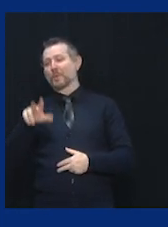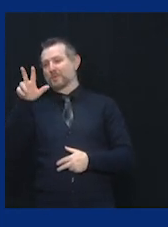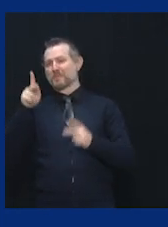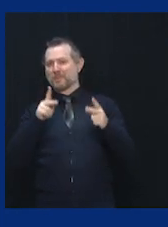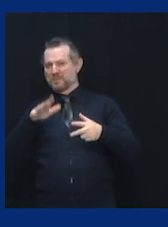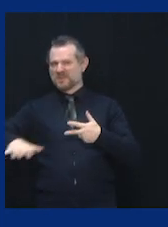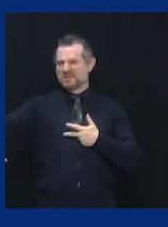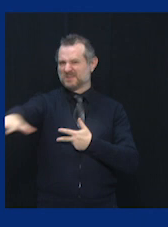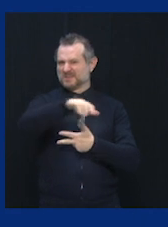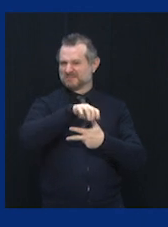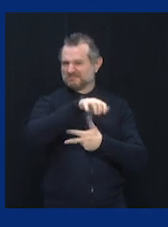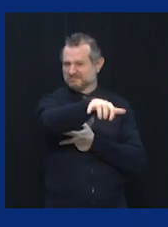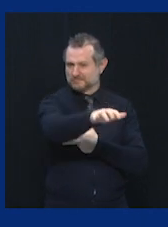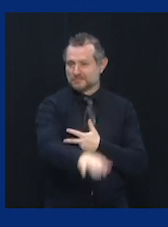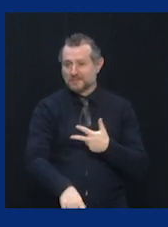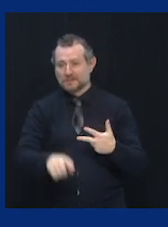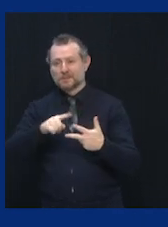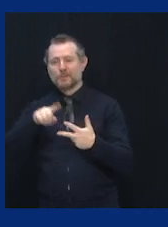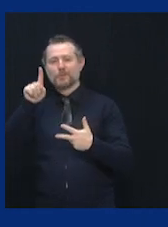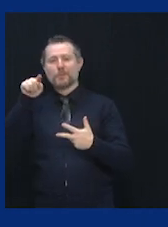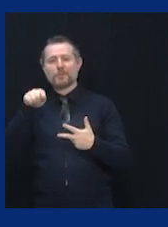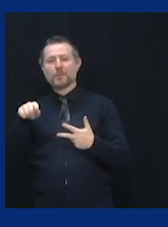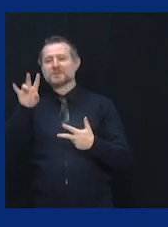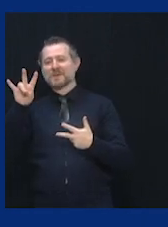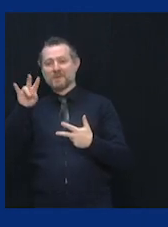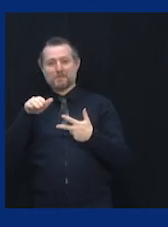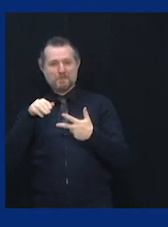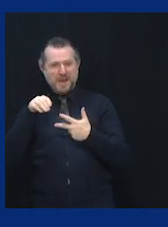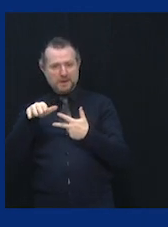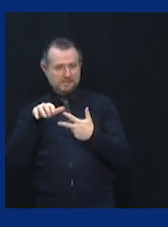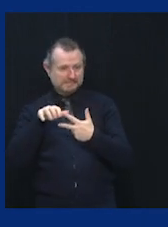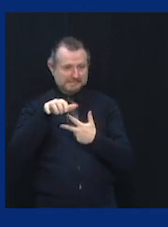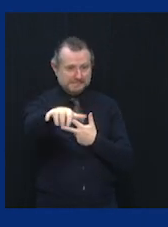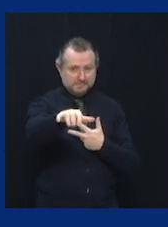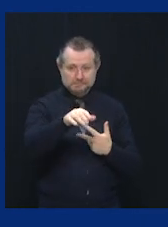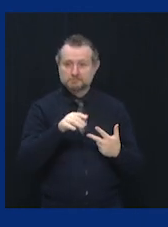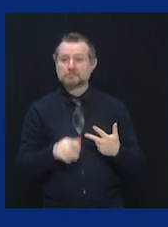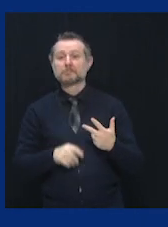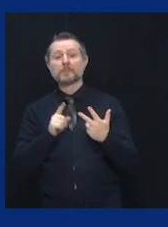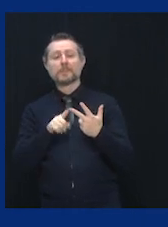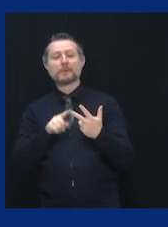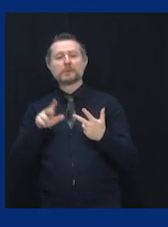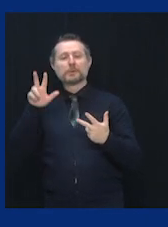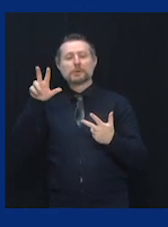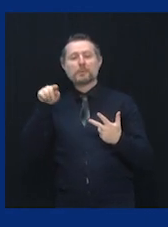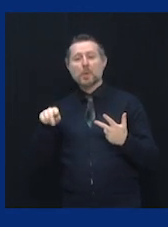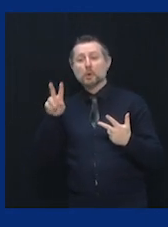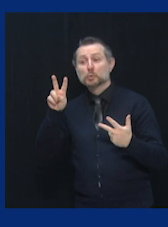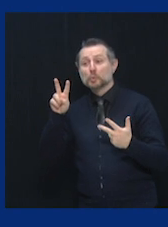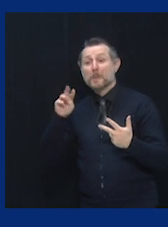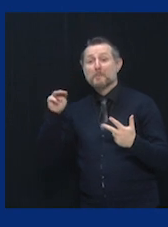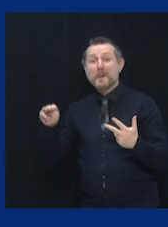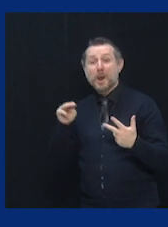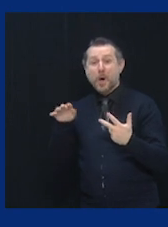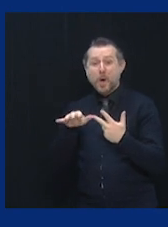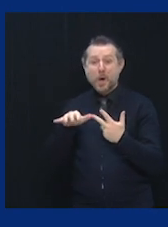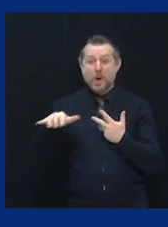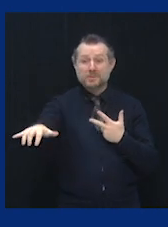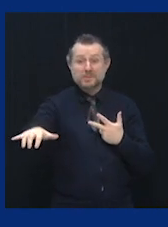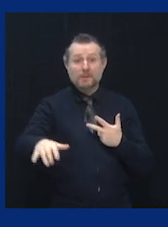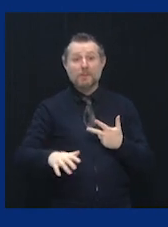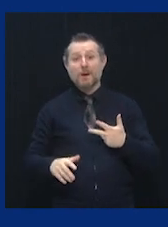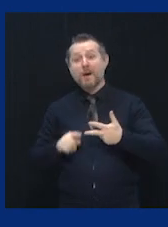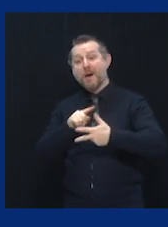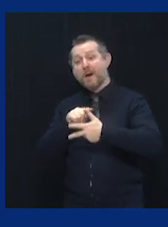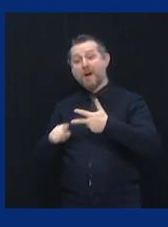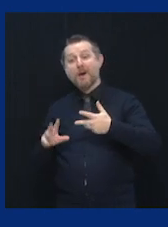1.7 million. 65 plus, 3.2. So of the eligible population, 21%, from when